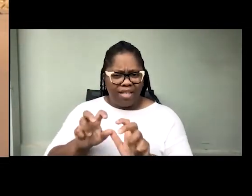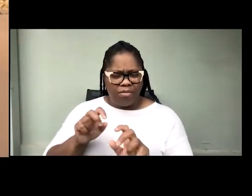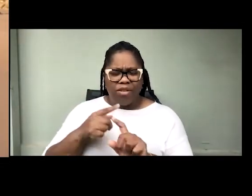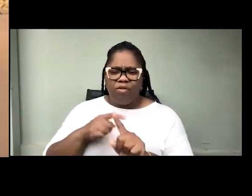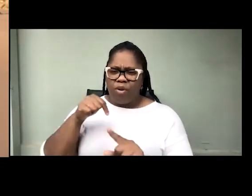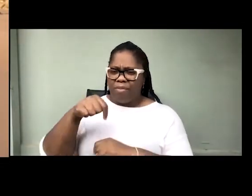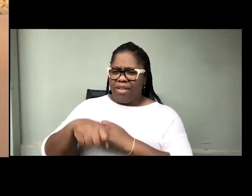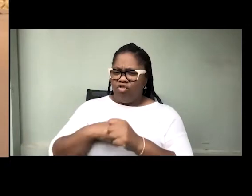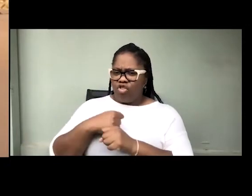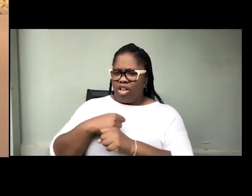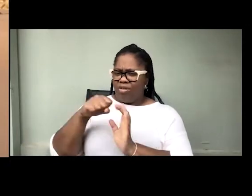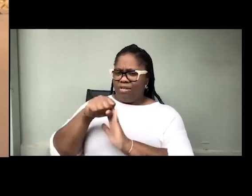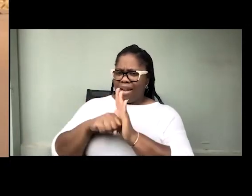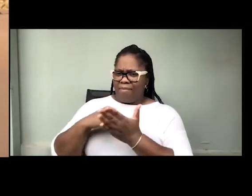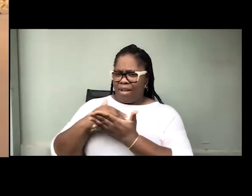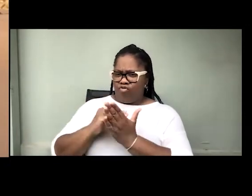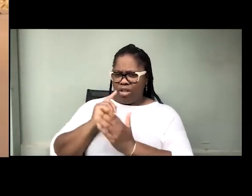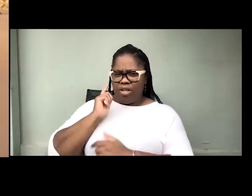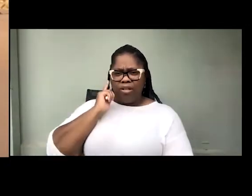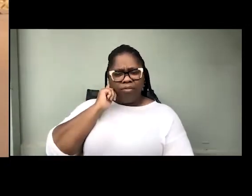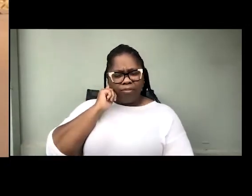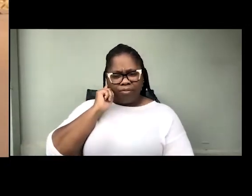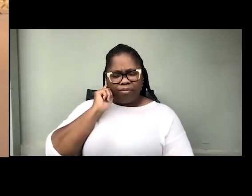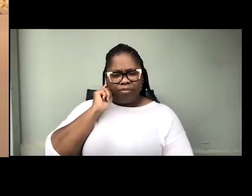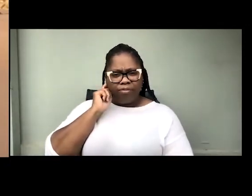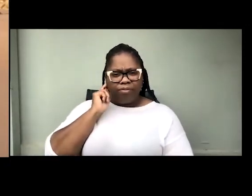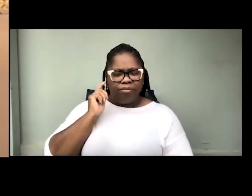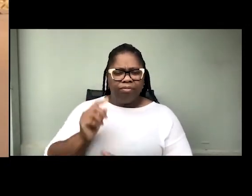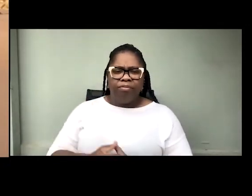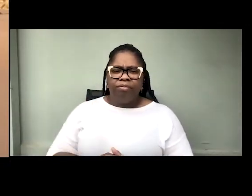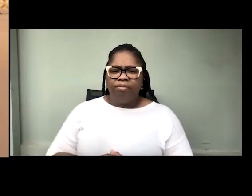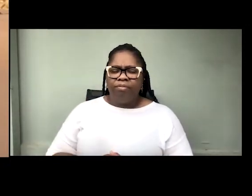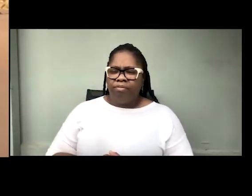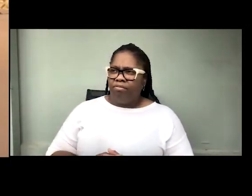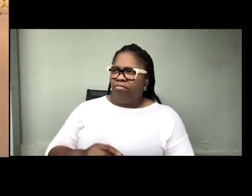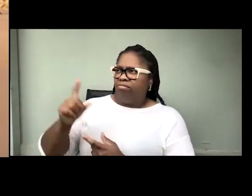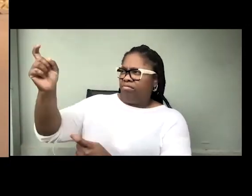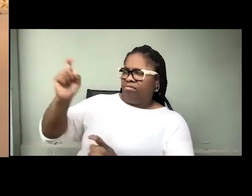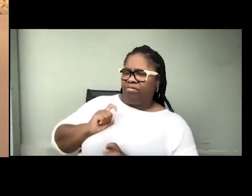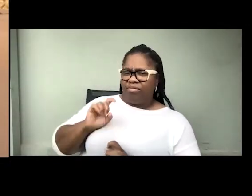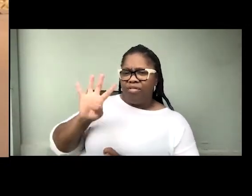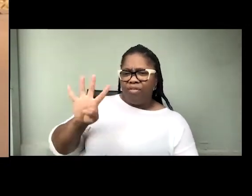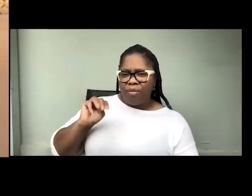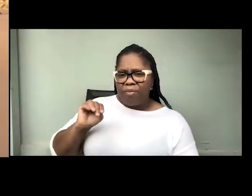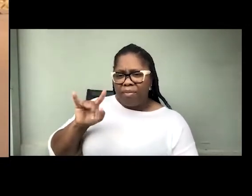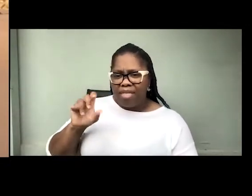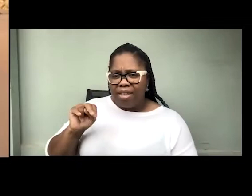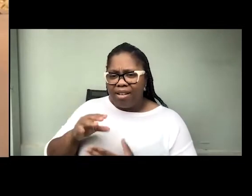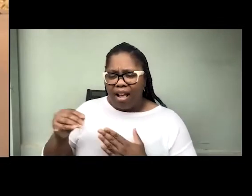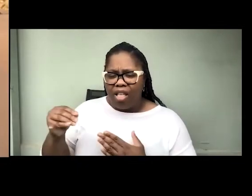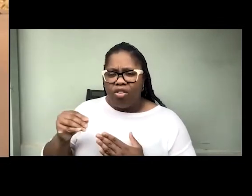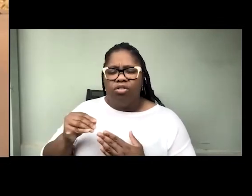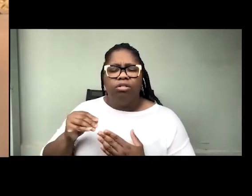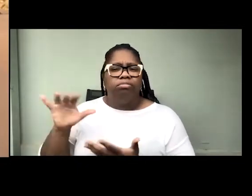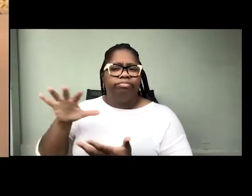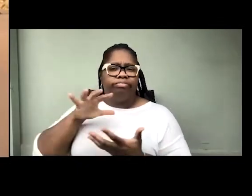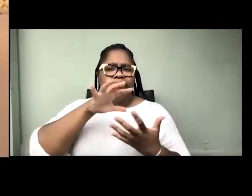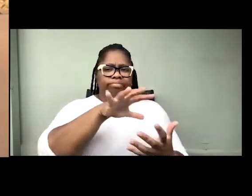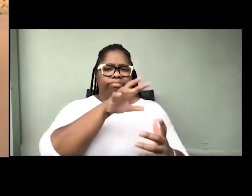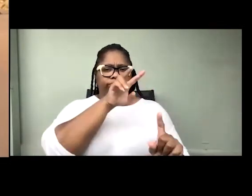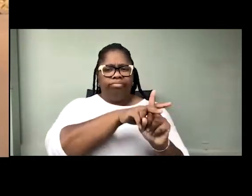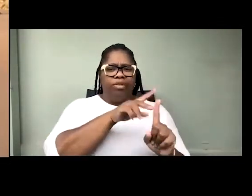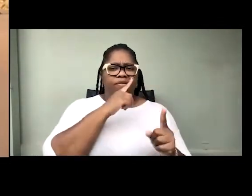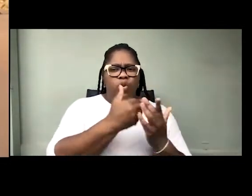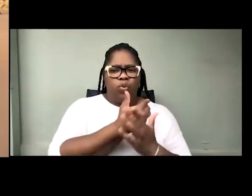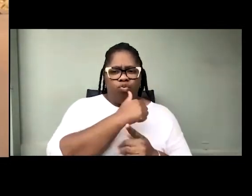year's state budget. So we do have $4 million that will go towards new training and certification